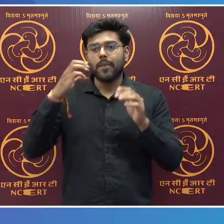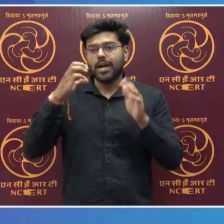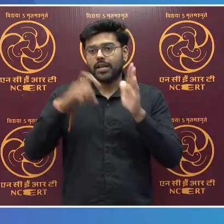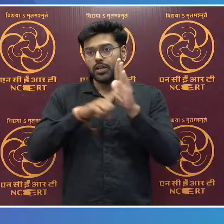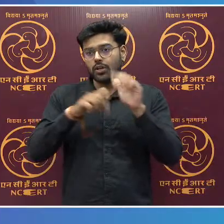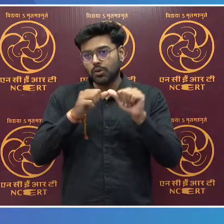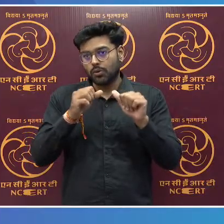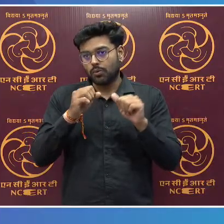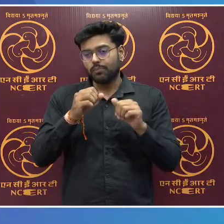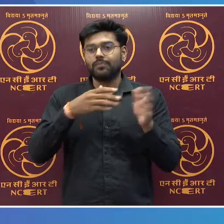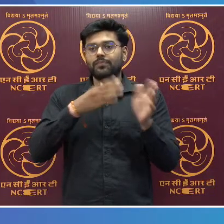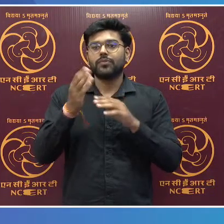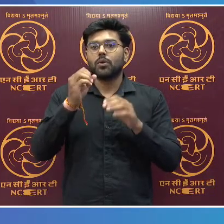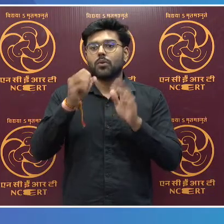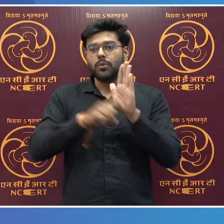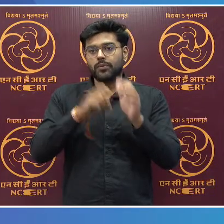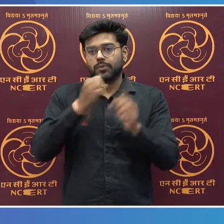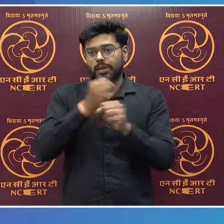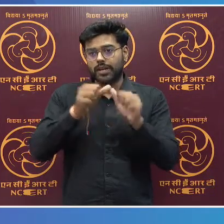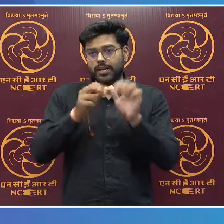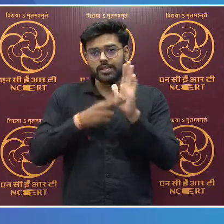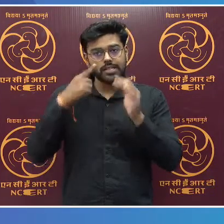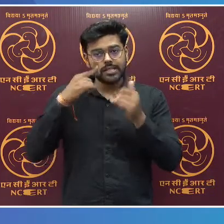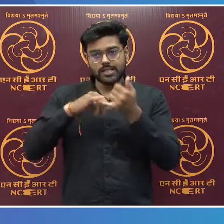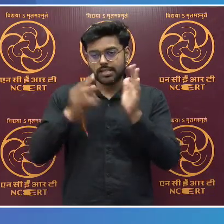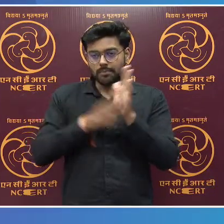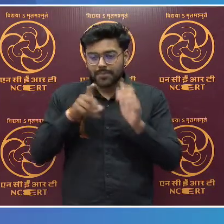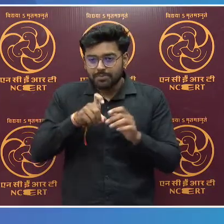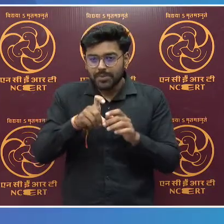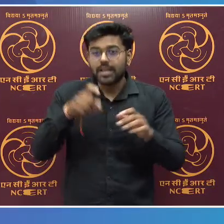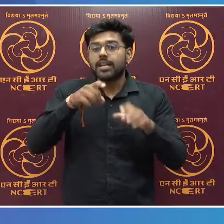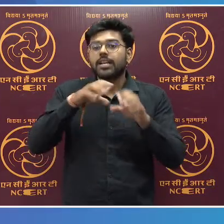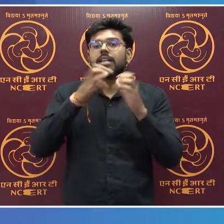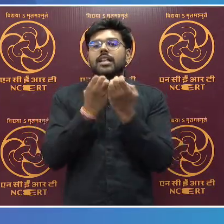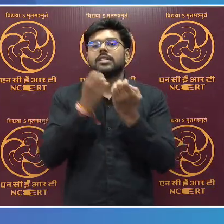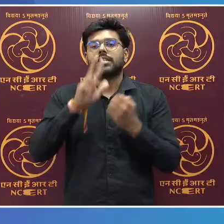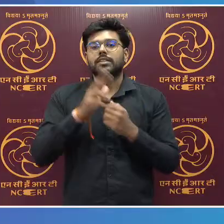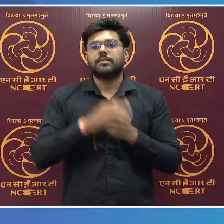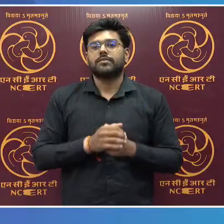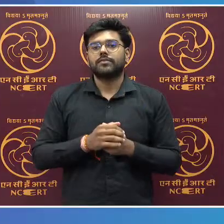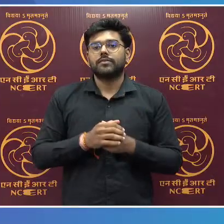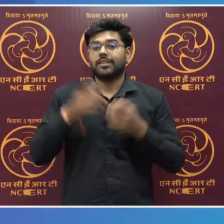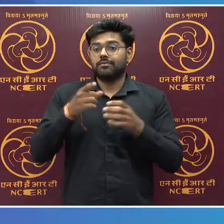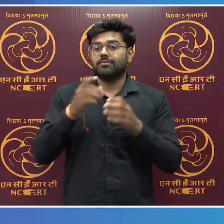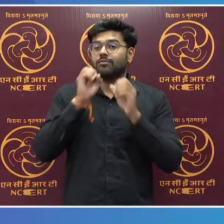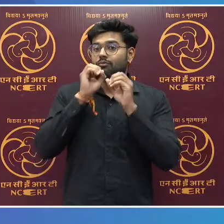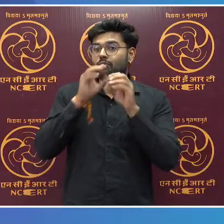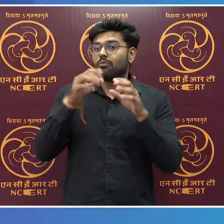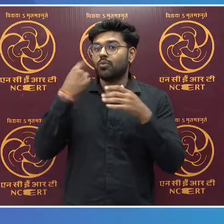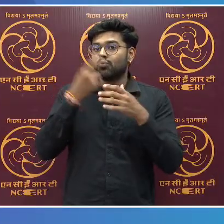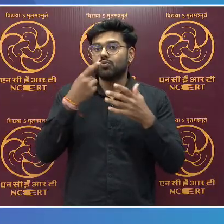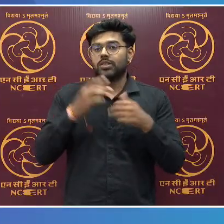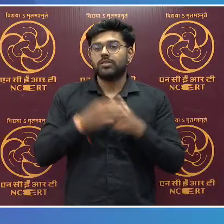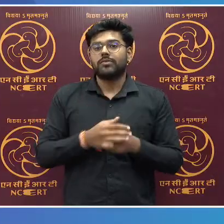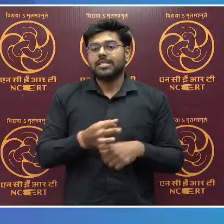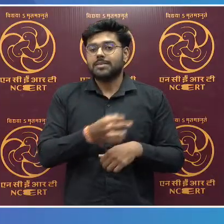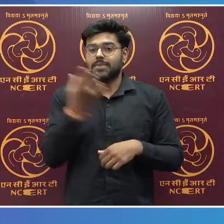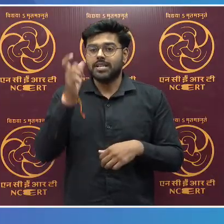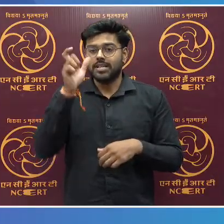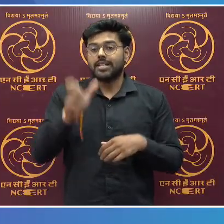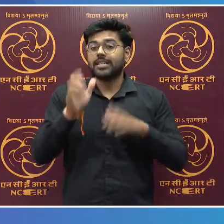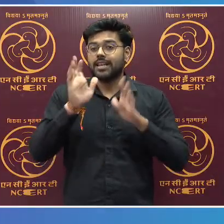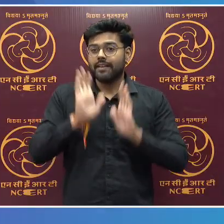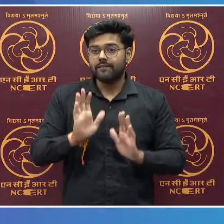foe for the students of science of class 8th. And to throw the light on this particular topic, we have with us our